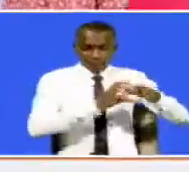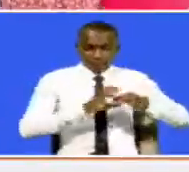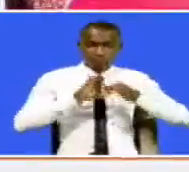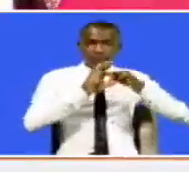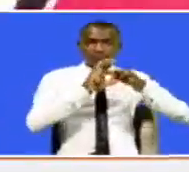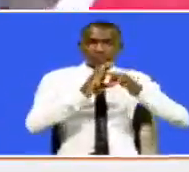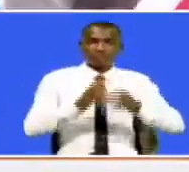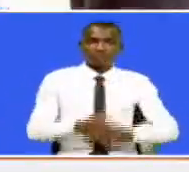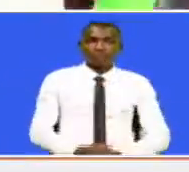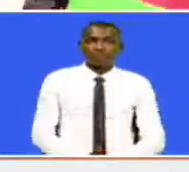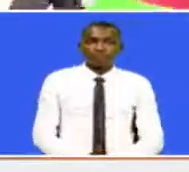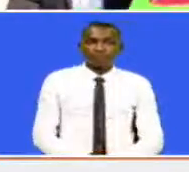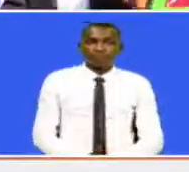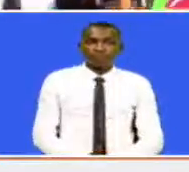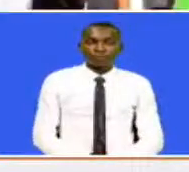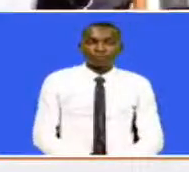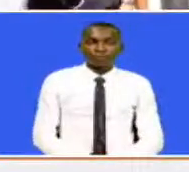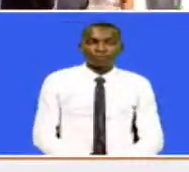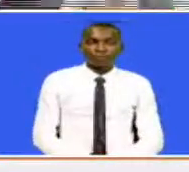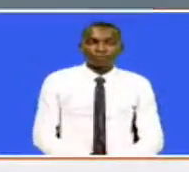Karioki, KTN News.